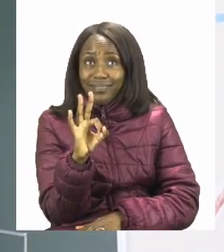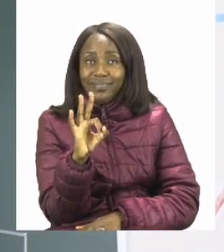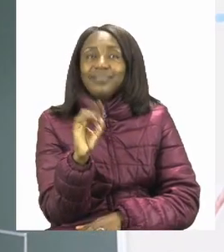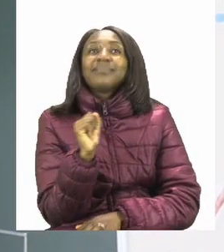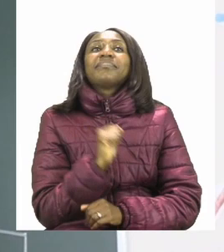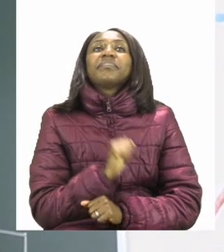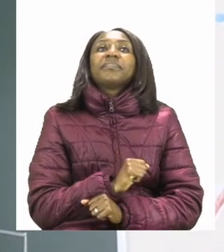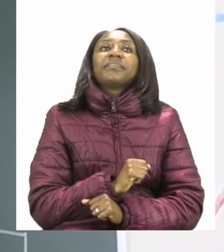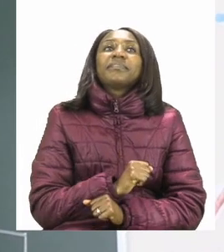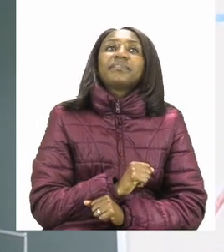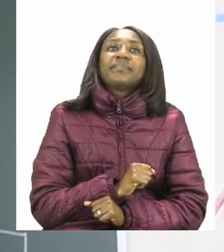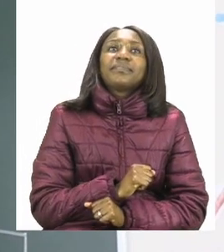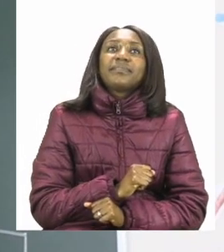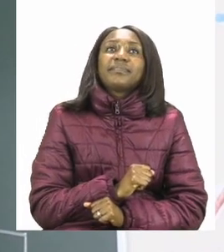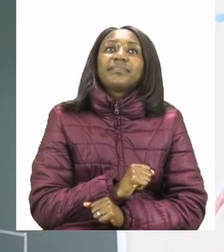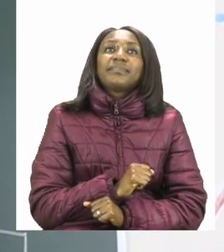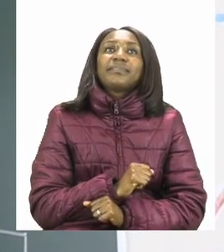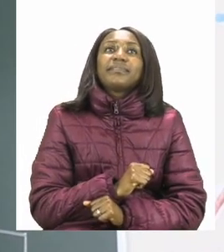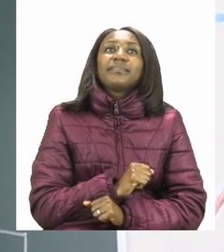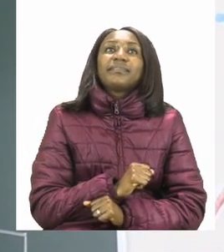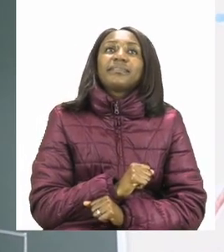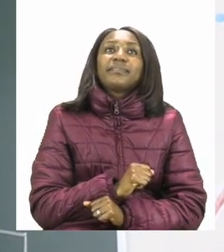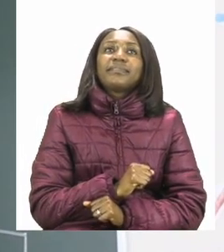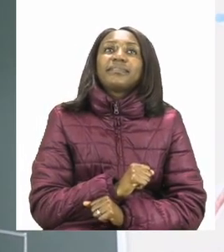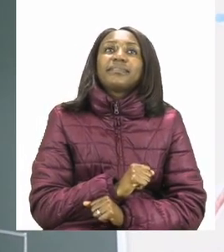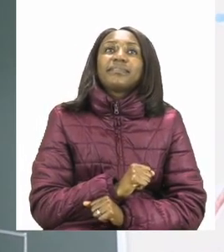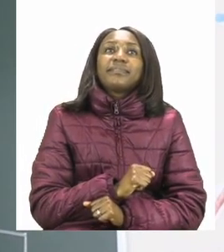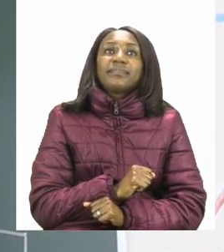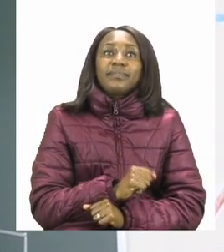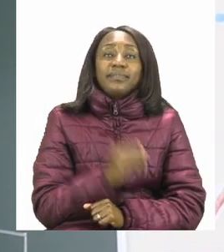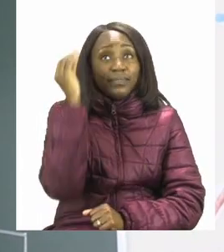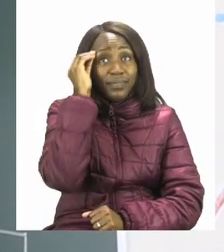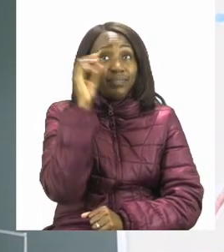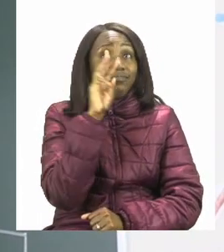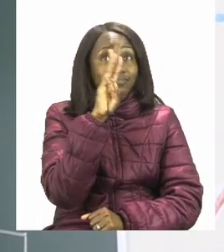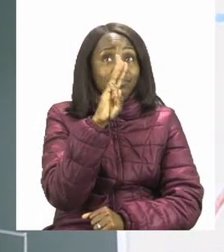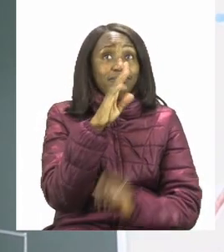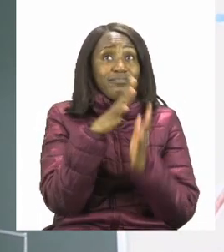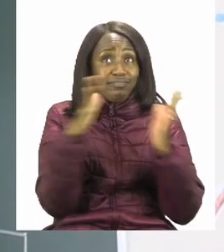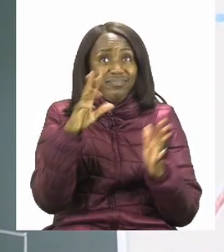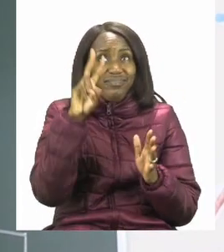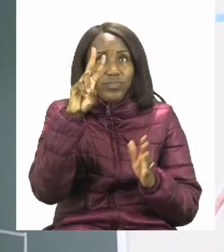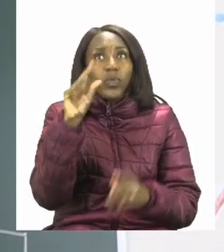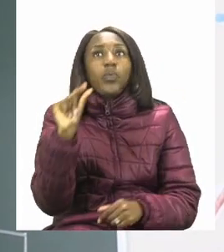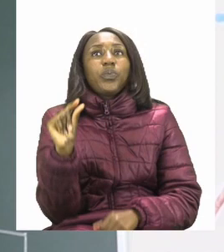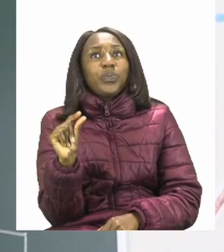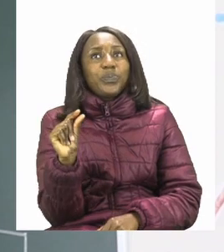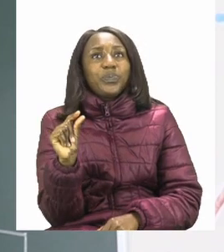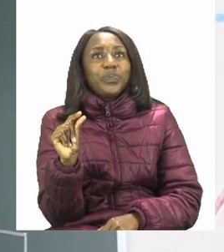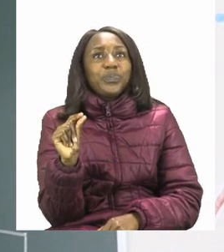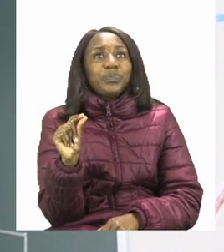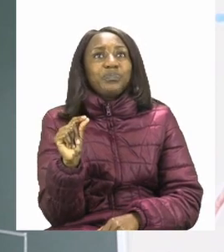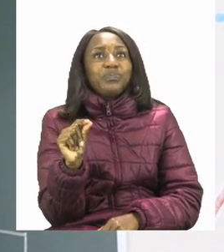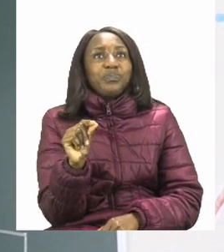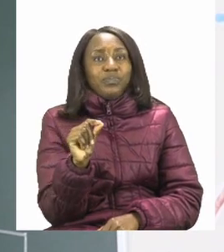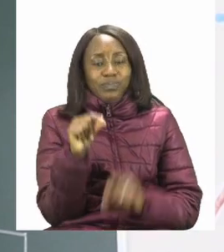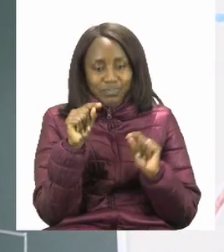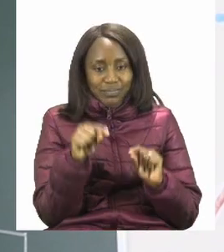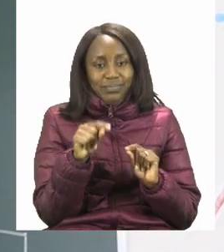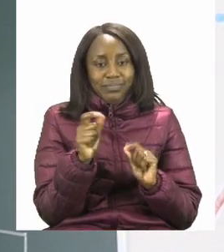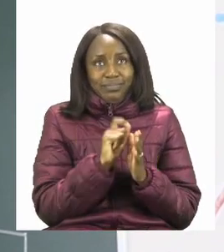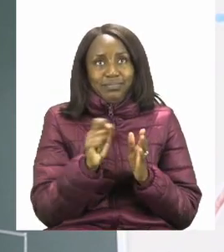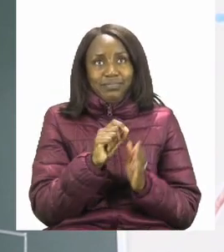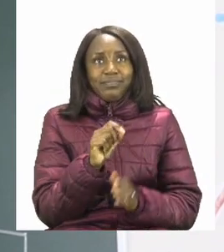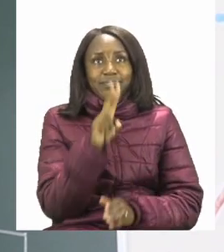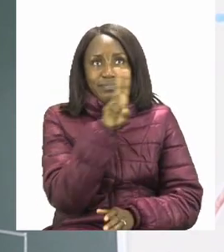29. So we definitely know that 3 is bigger than 2, which means that our